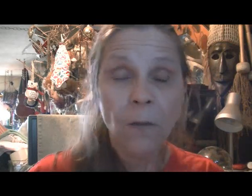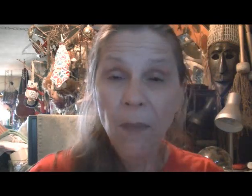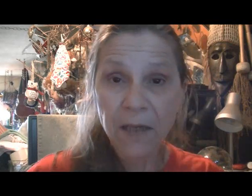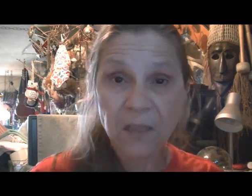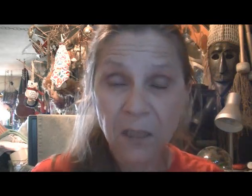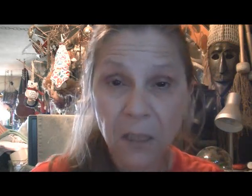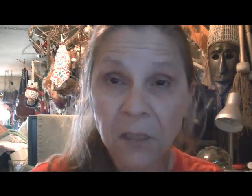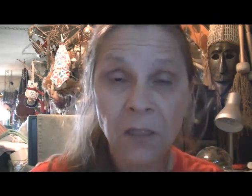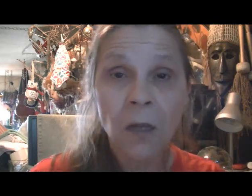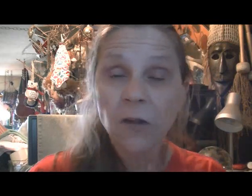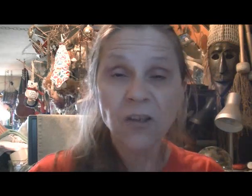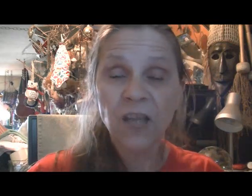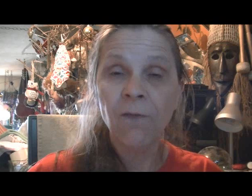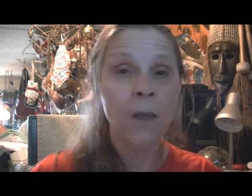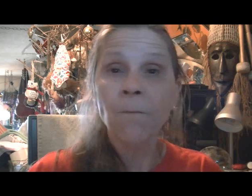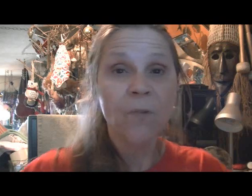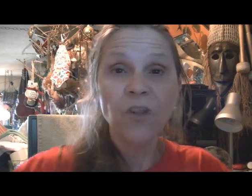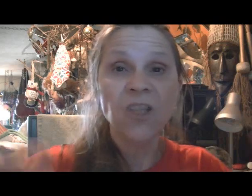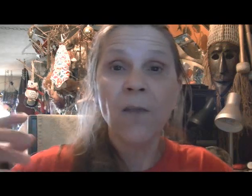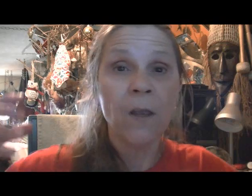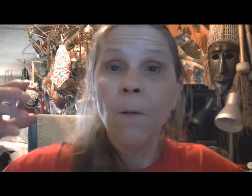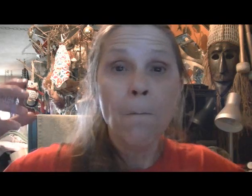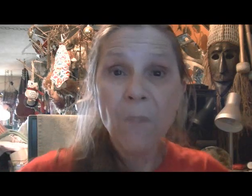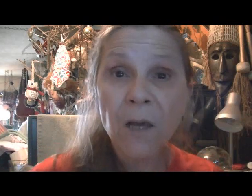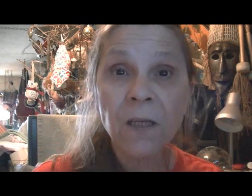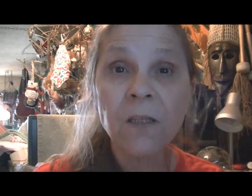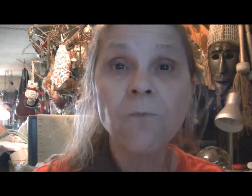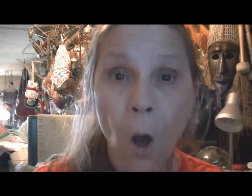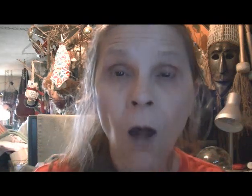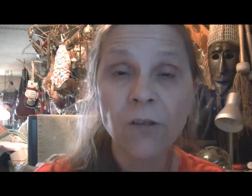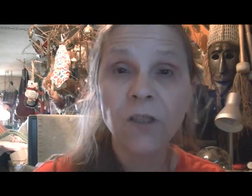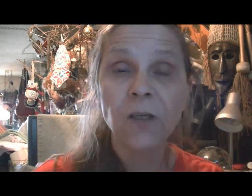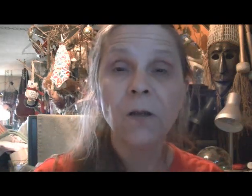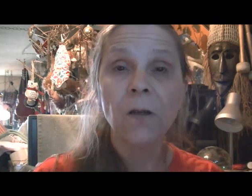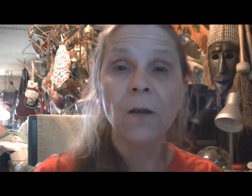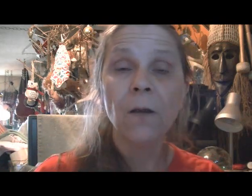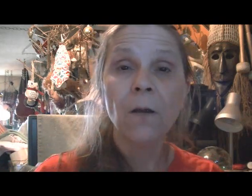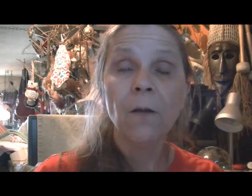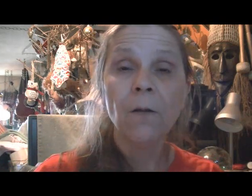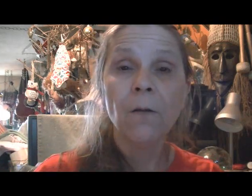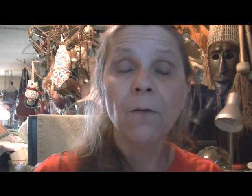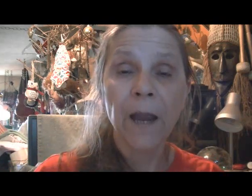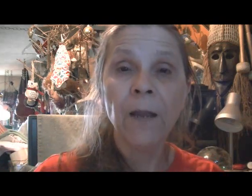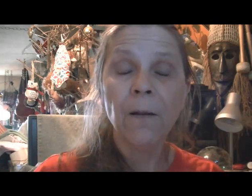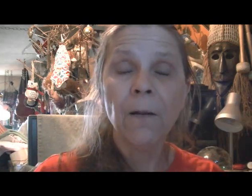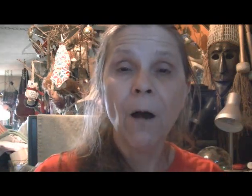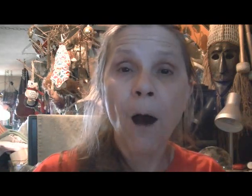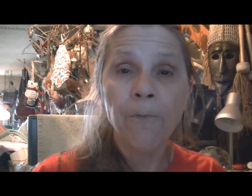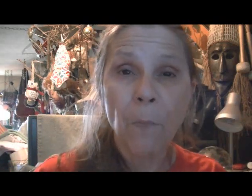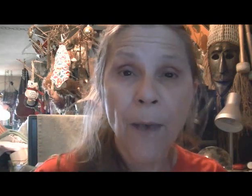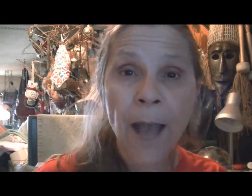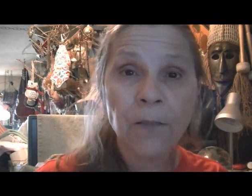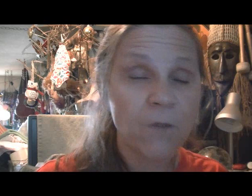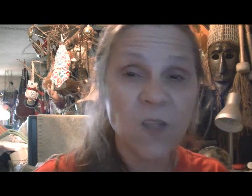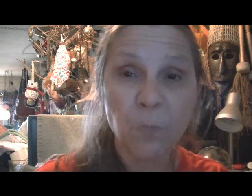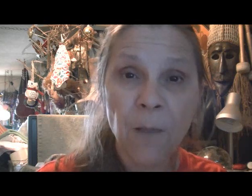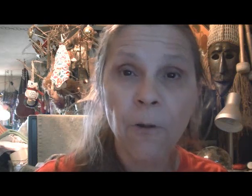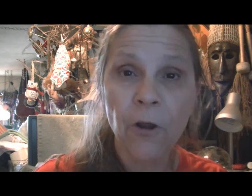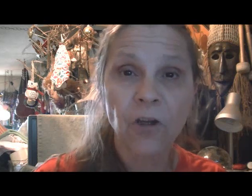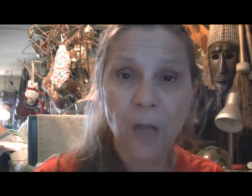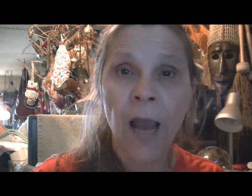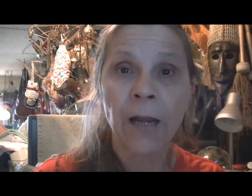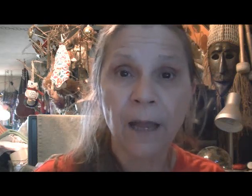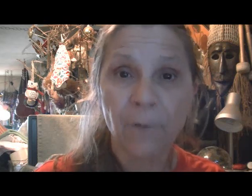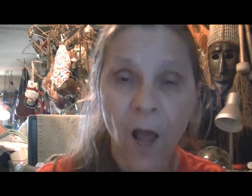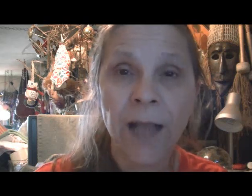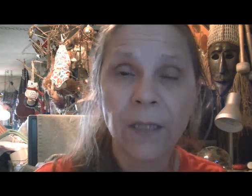healthcare and medicines, and they're saving millions of dollars, right, off of the backs of these people